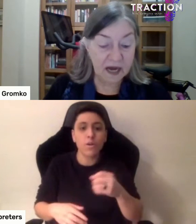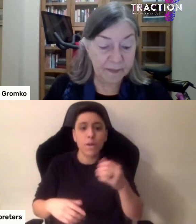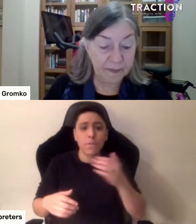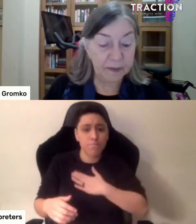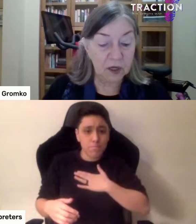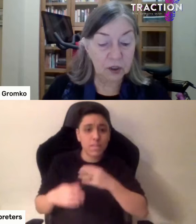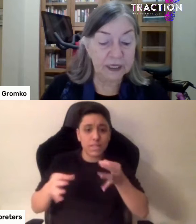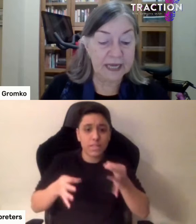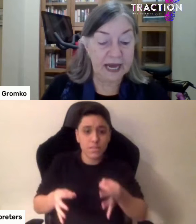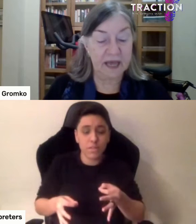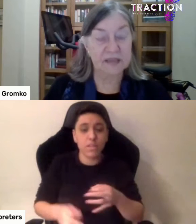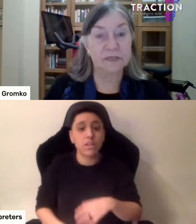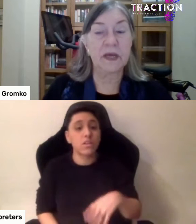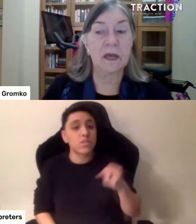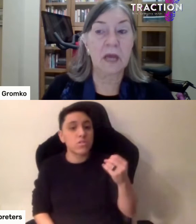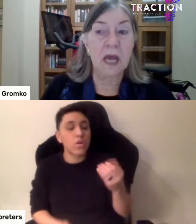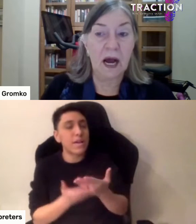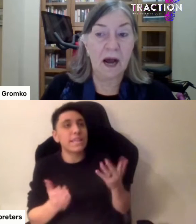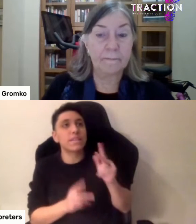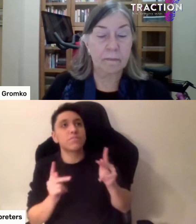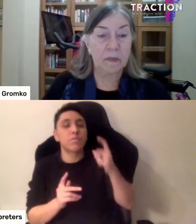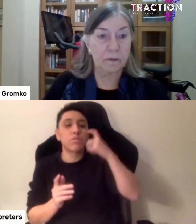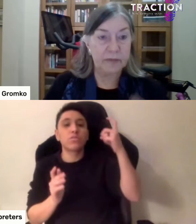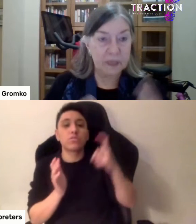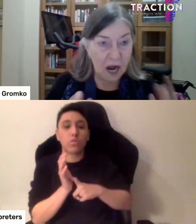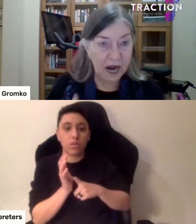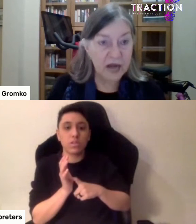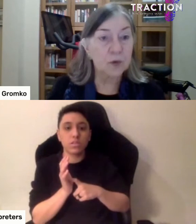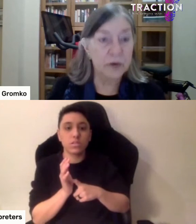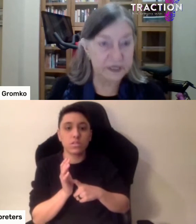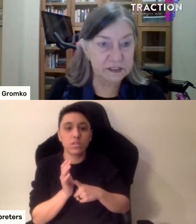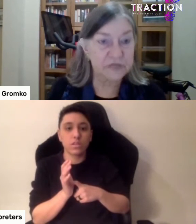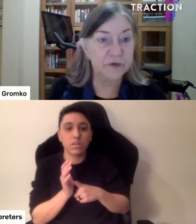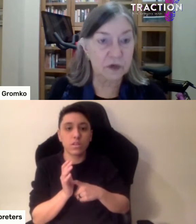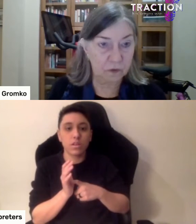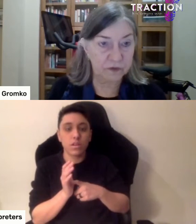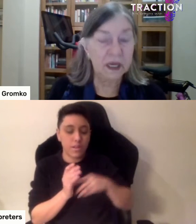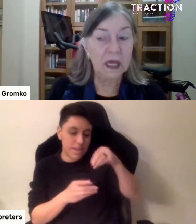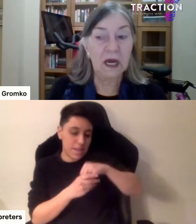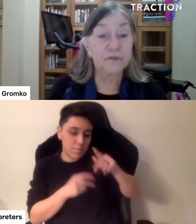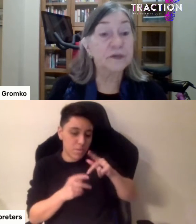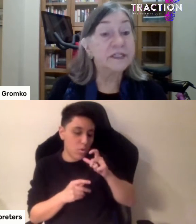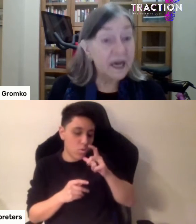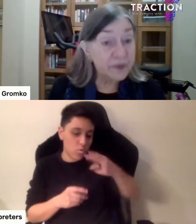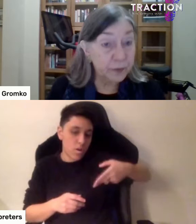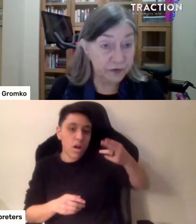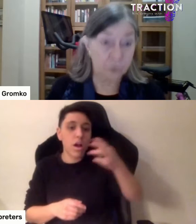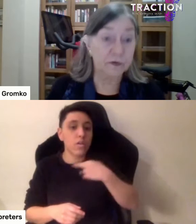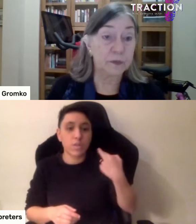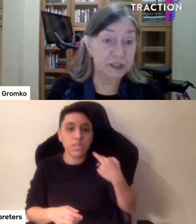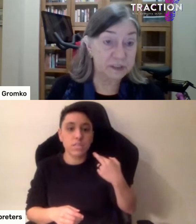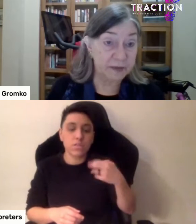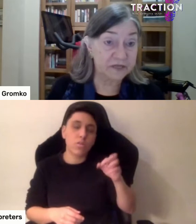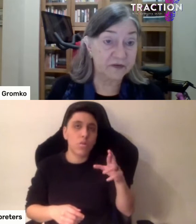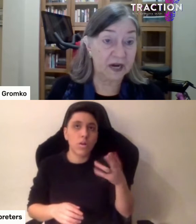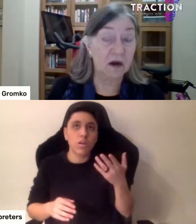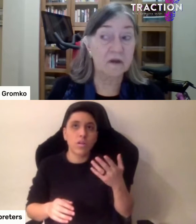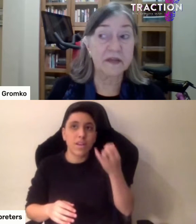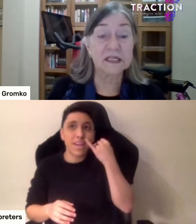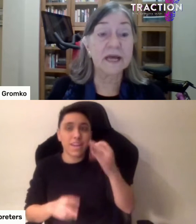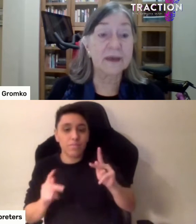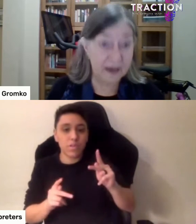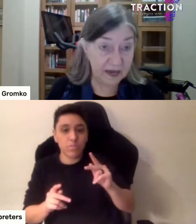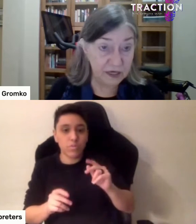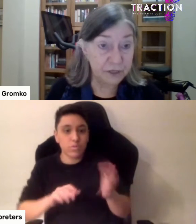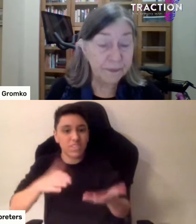things that people are looking at as being higher risks for COVID or for death with COVID, we should specify,